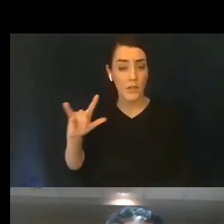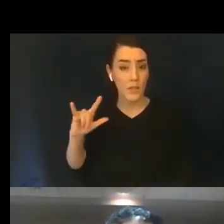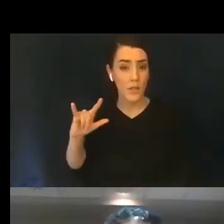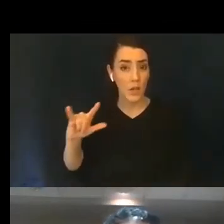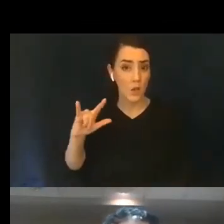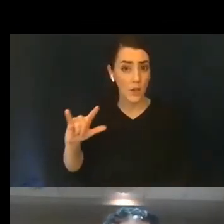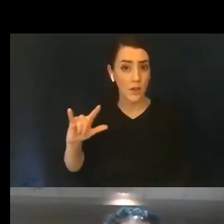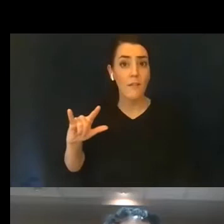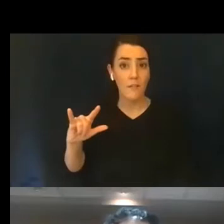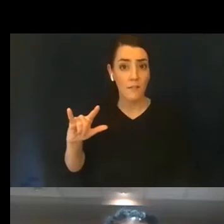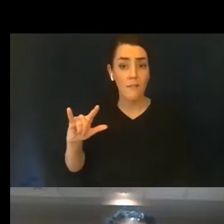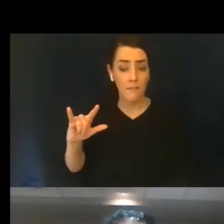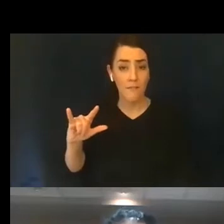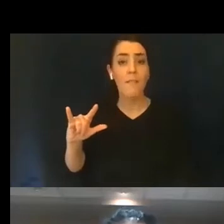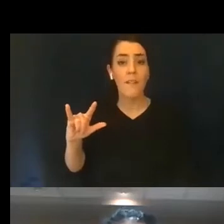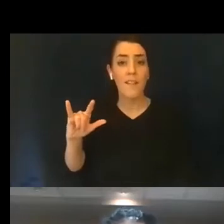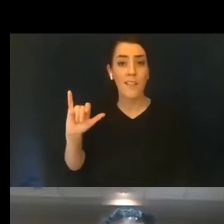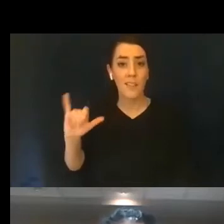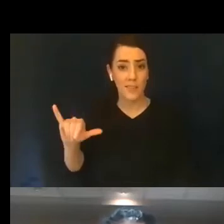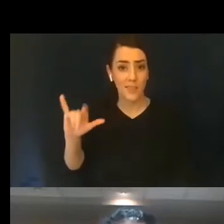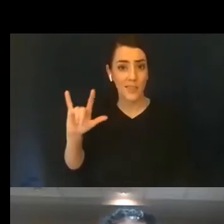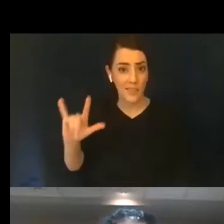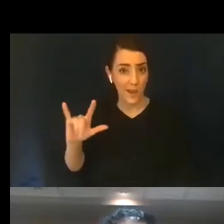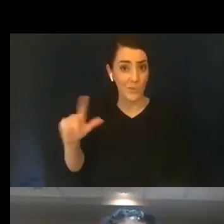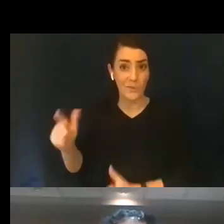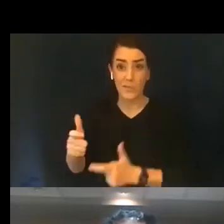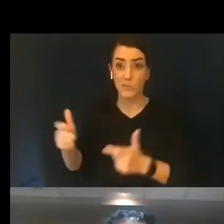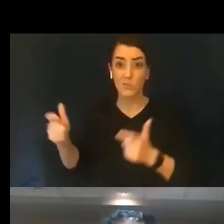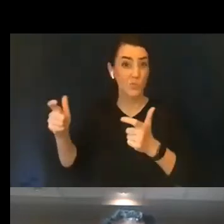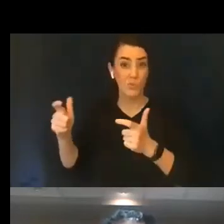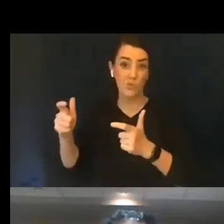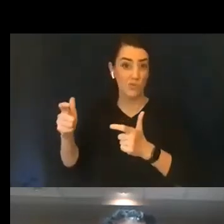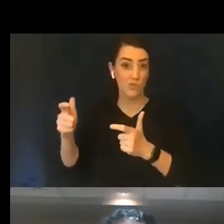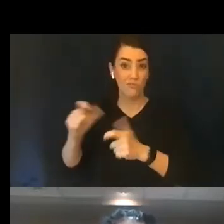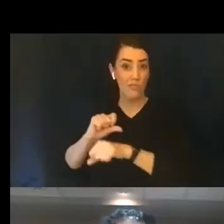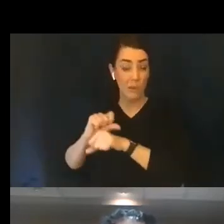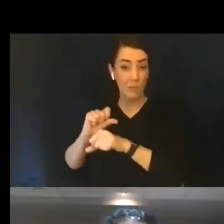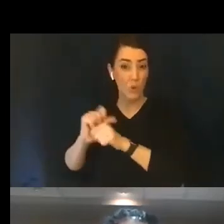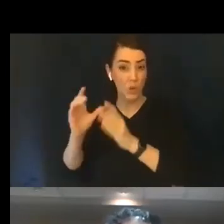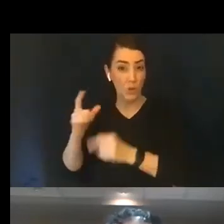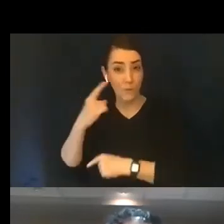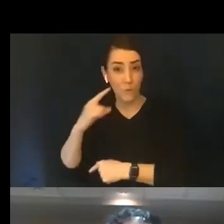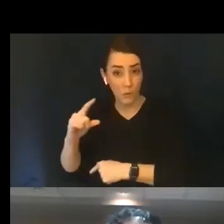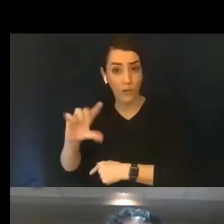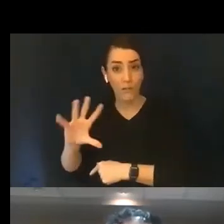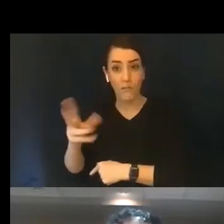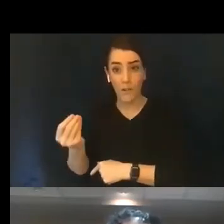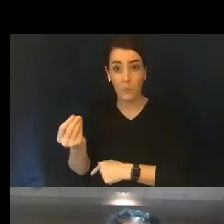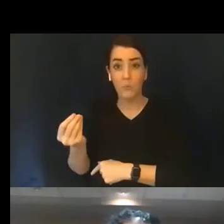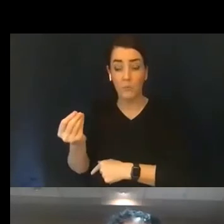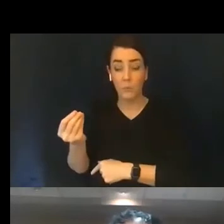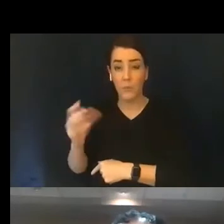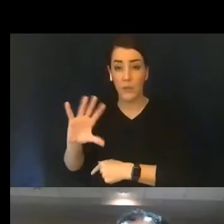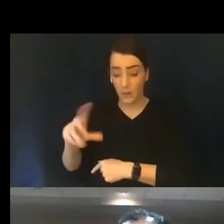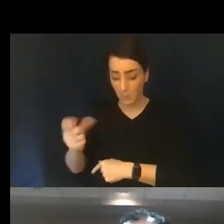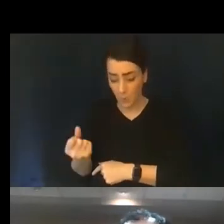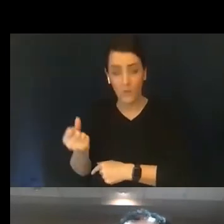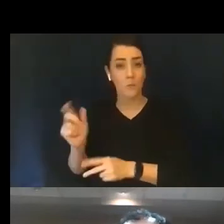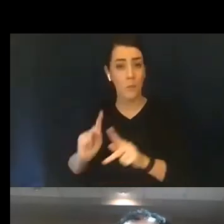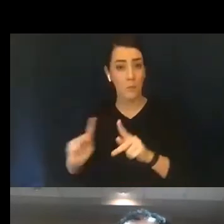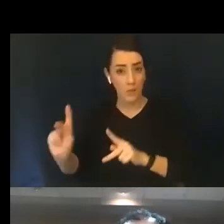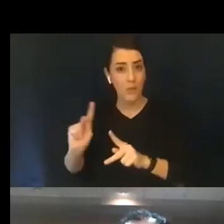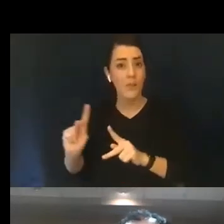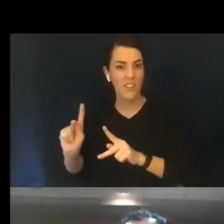of moved outward, southbound towards Dakota County. So right now,